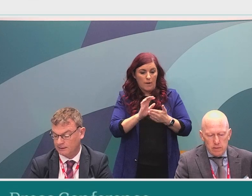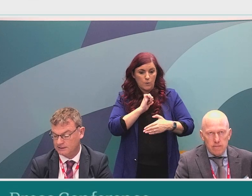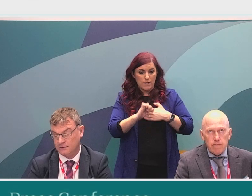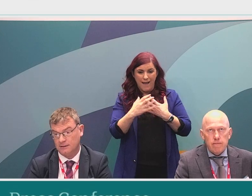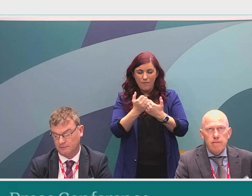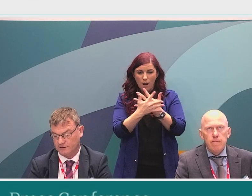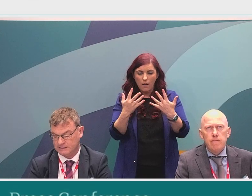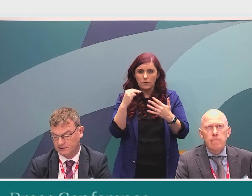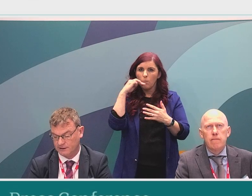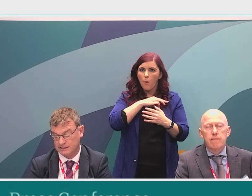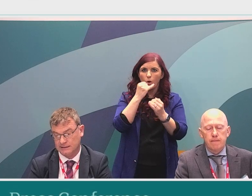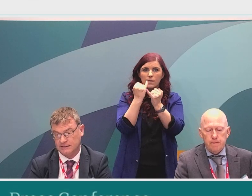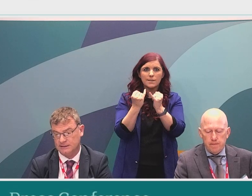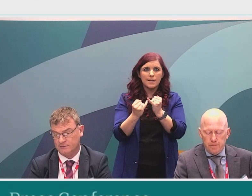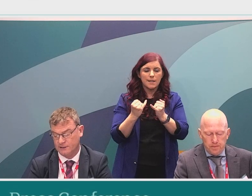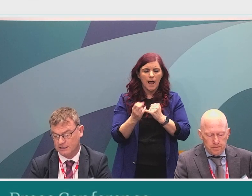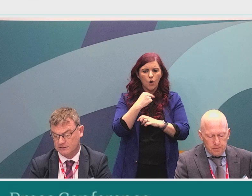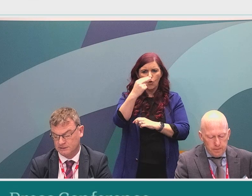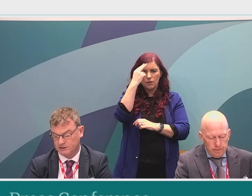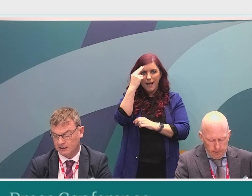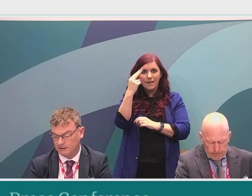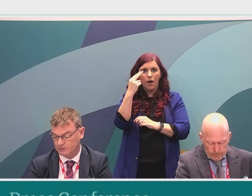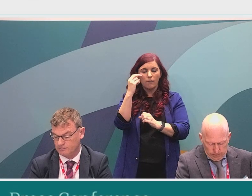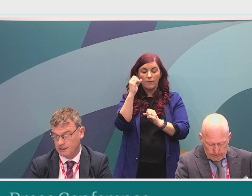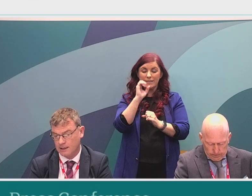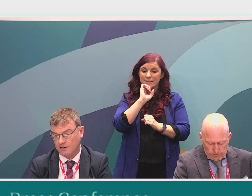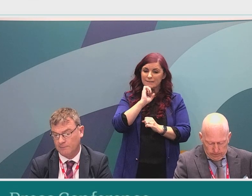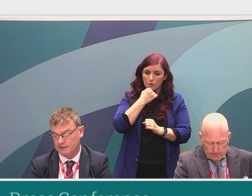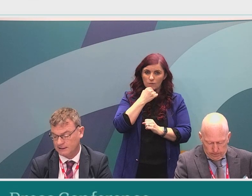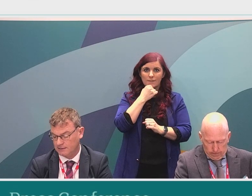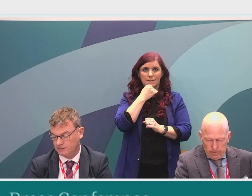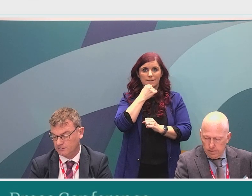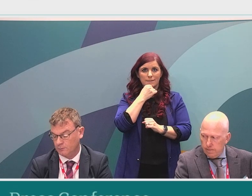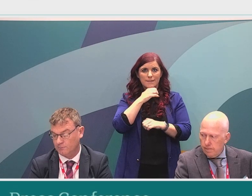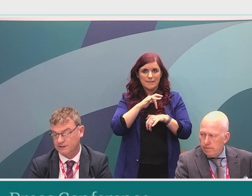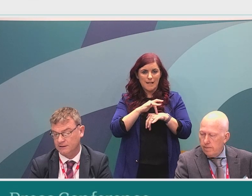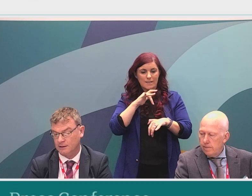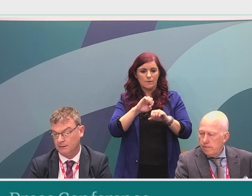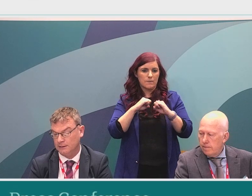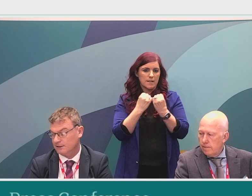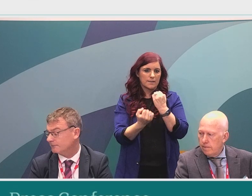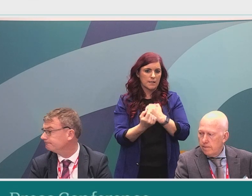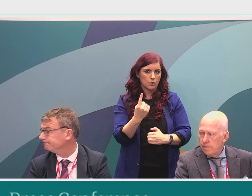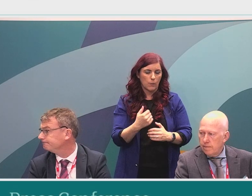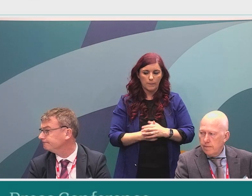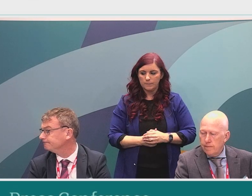and insight on a very serious and sensitive societal issue, and I'll pass to Helen now, who will present on the